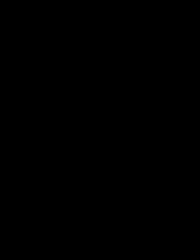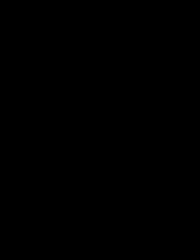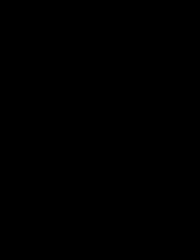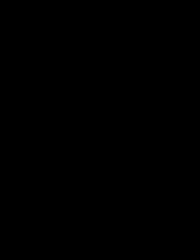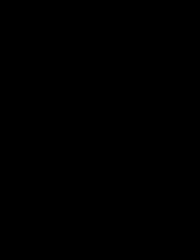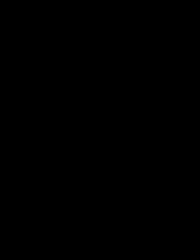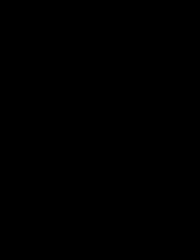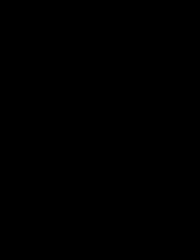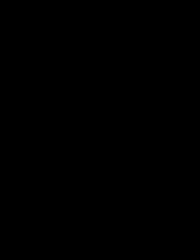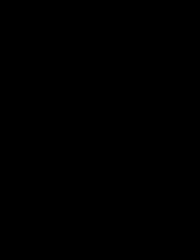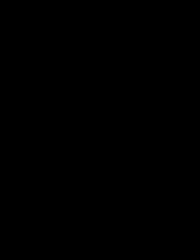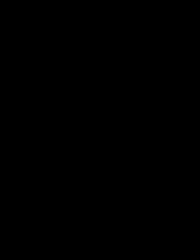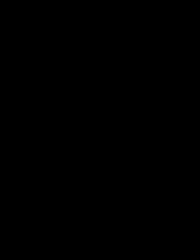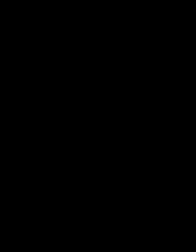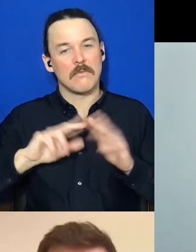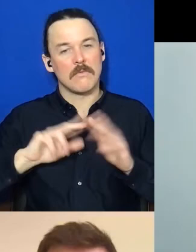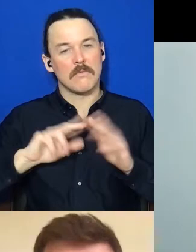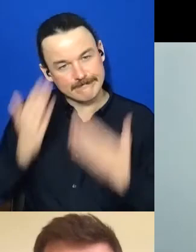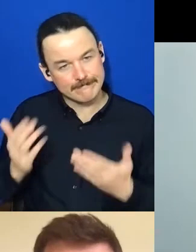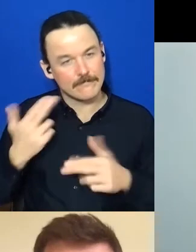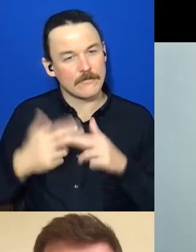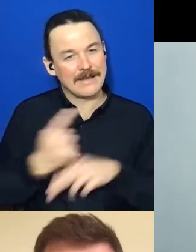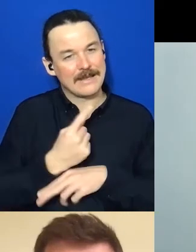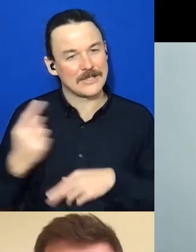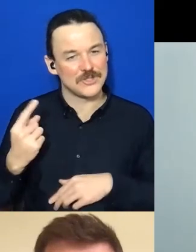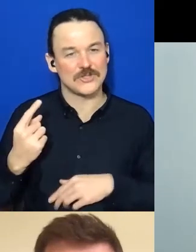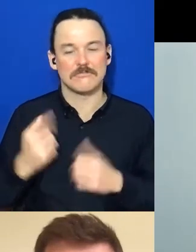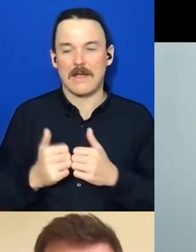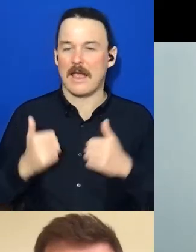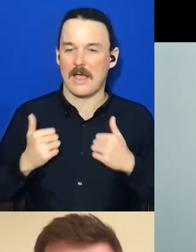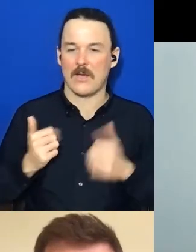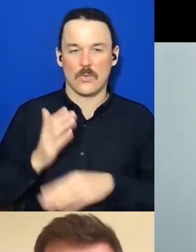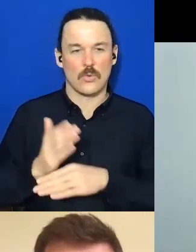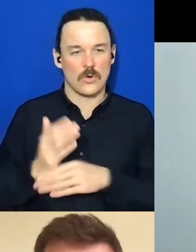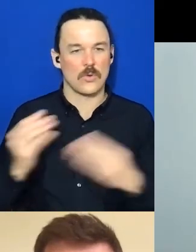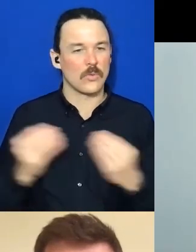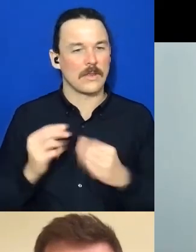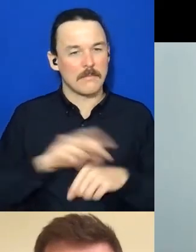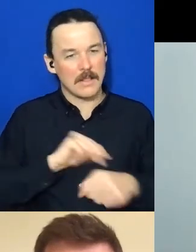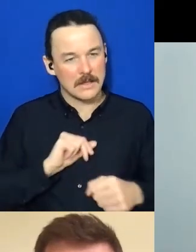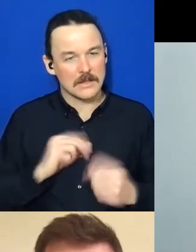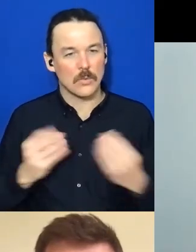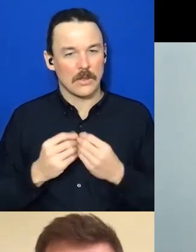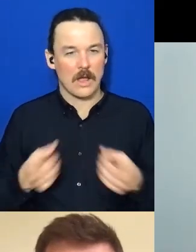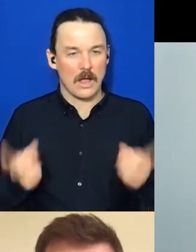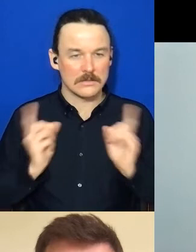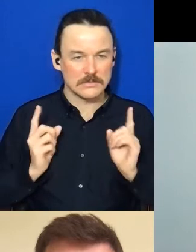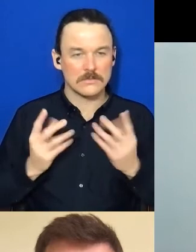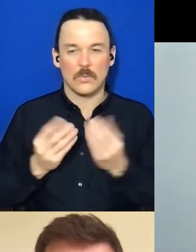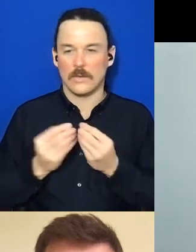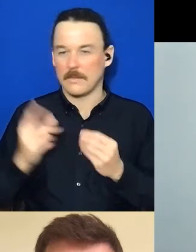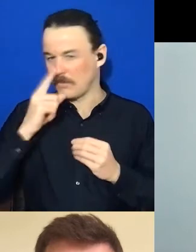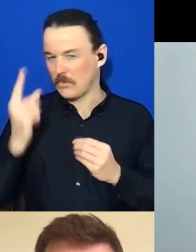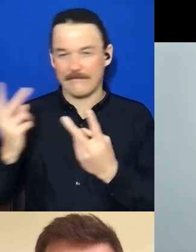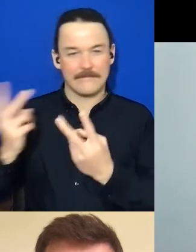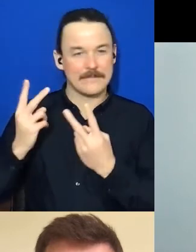in all of our engagements between police, ourselves, and those who come and join us in a